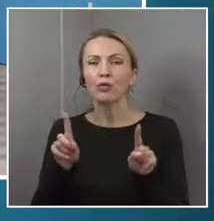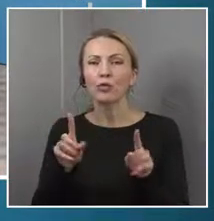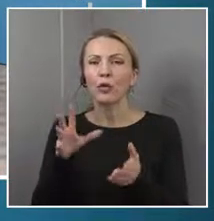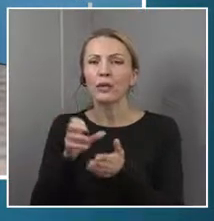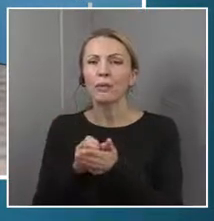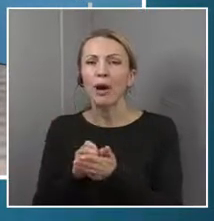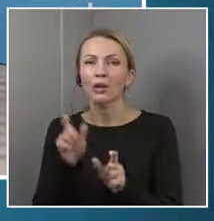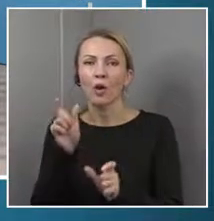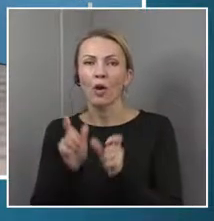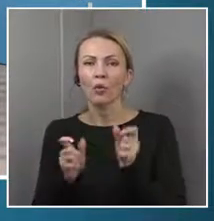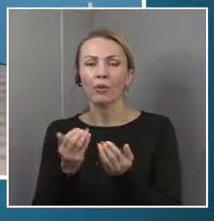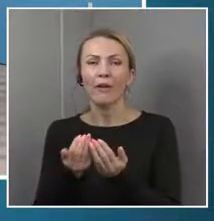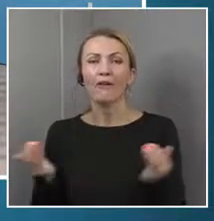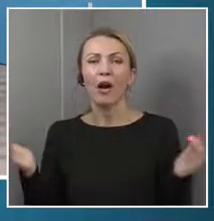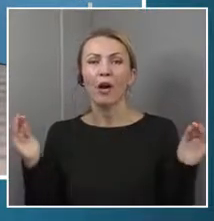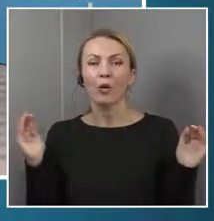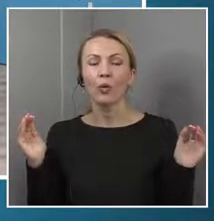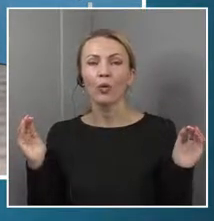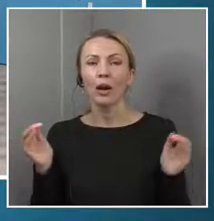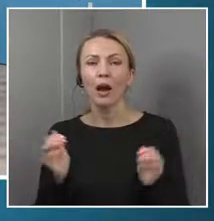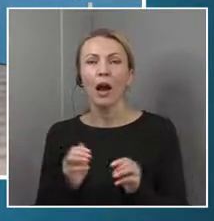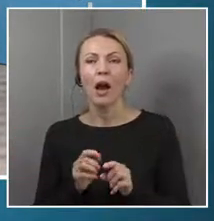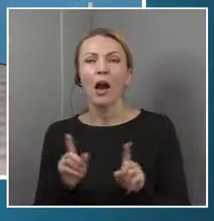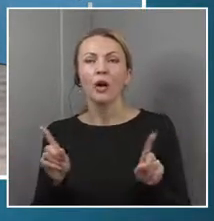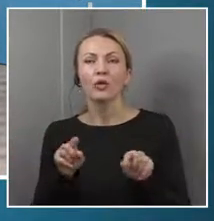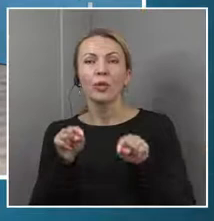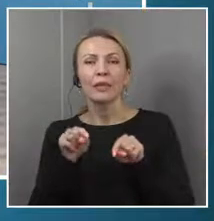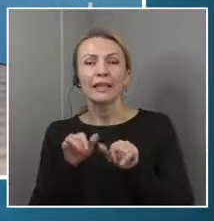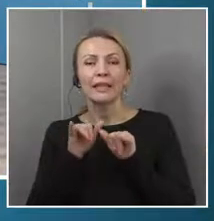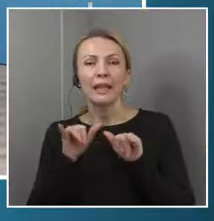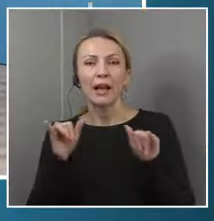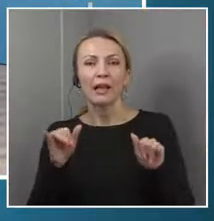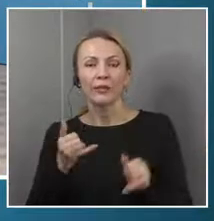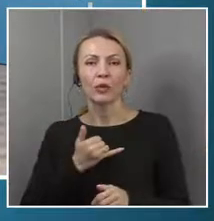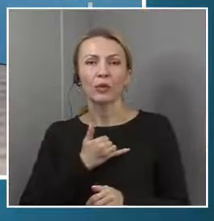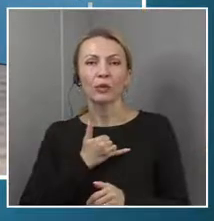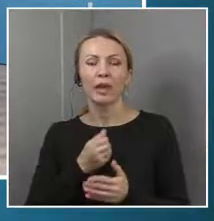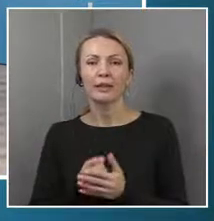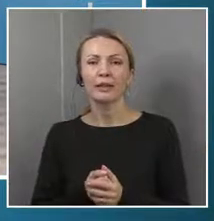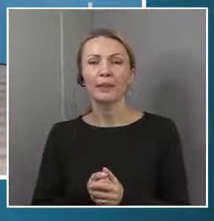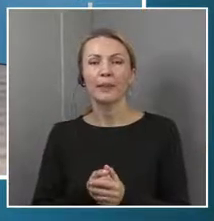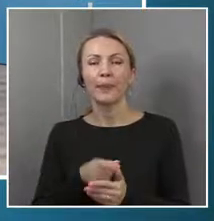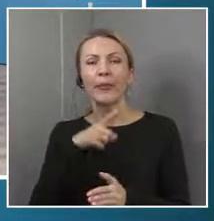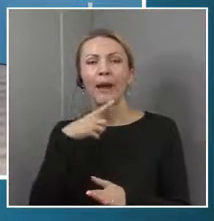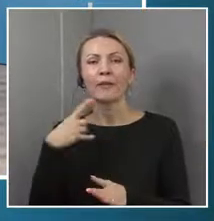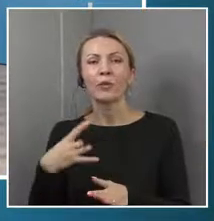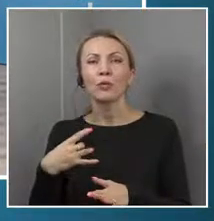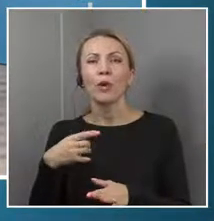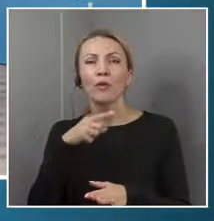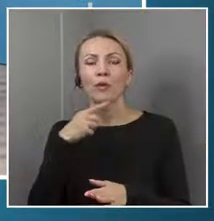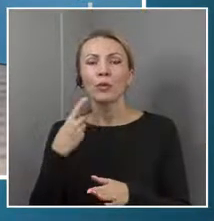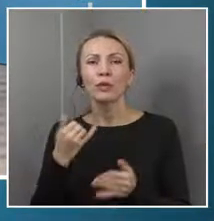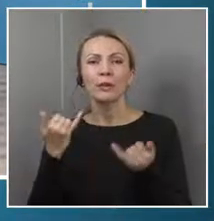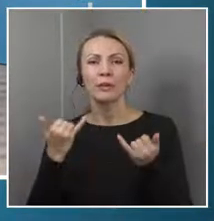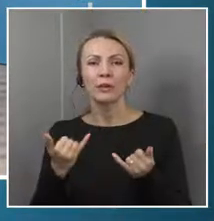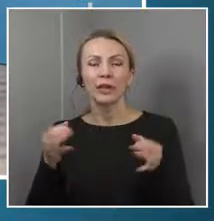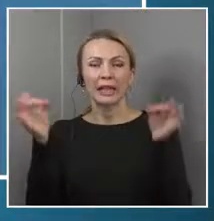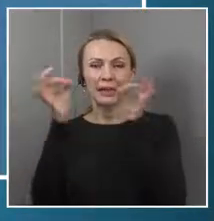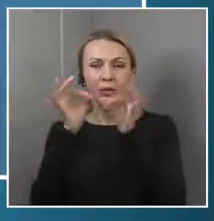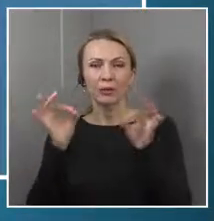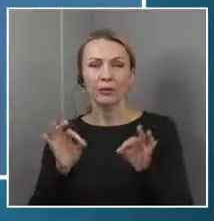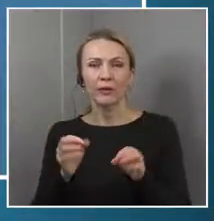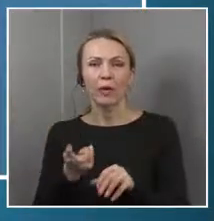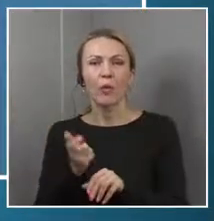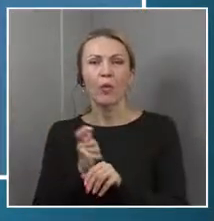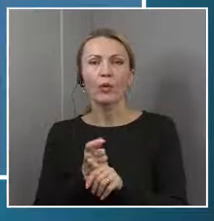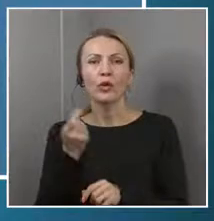you an understanding of what everyone around you does. And is this community active in Russia? Is it